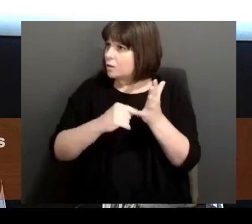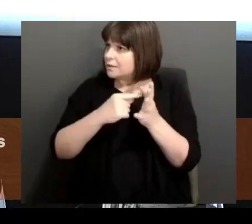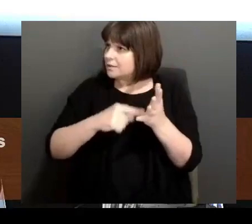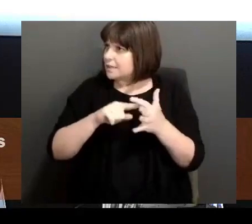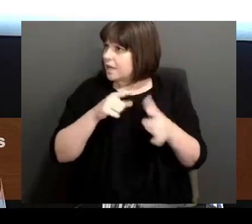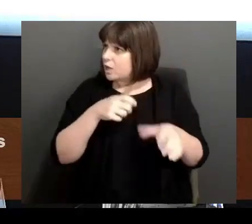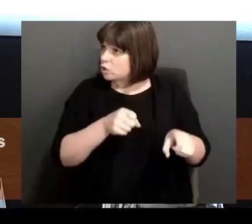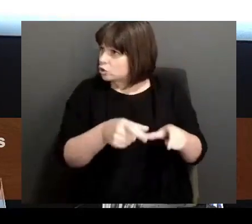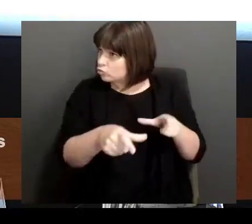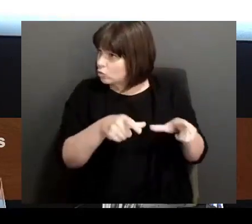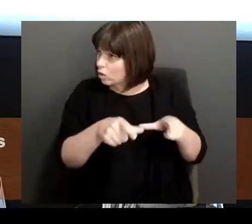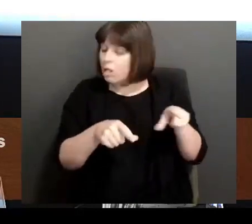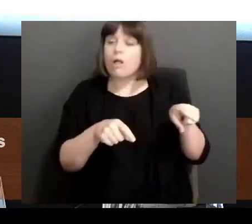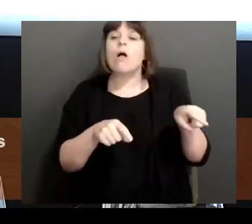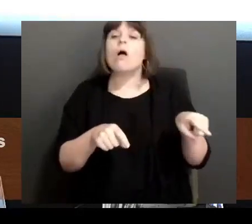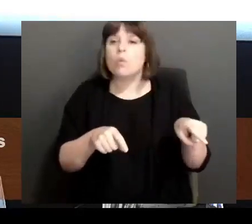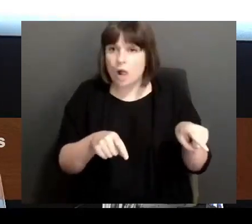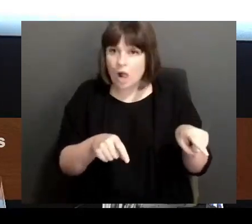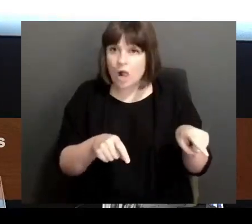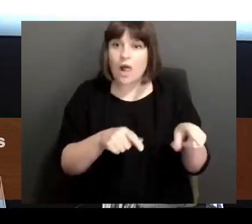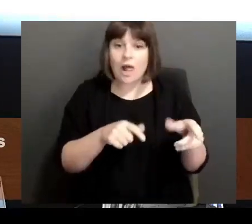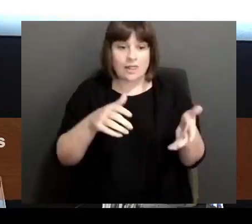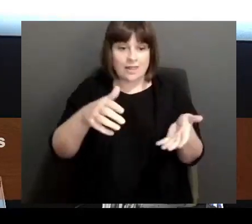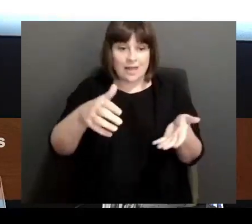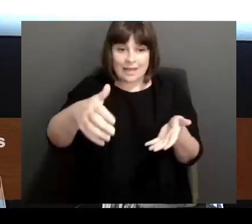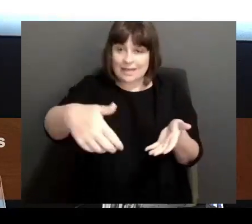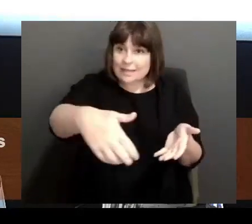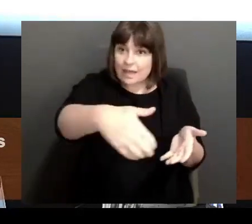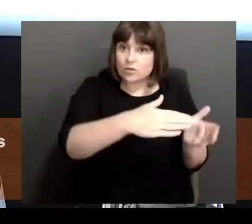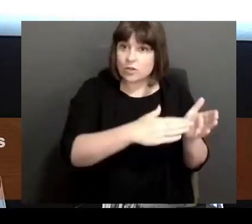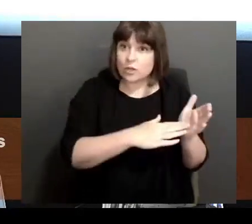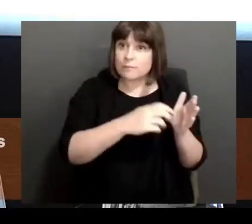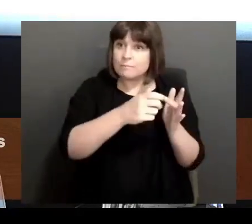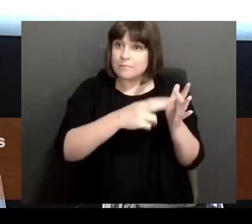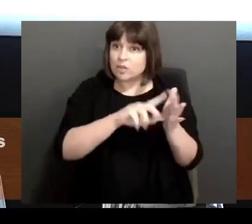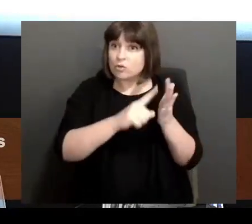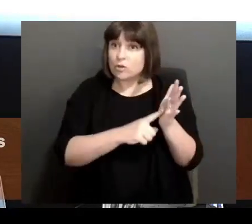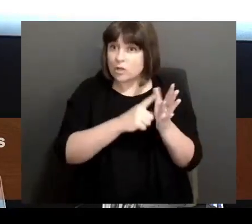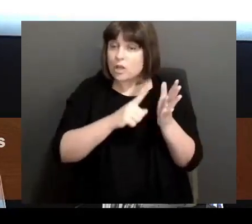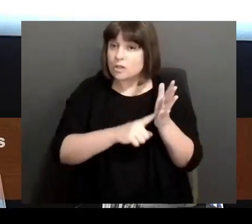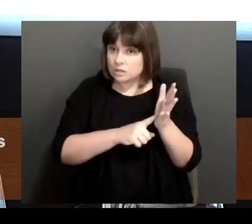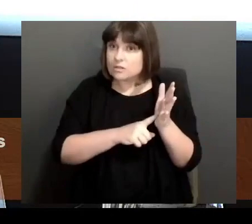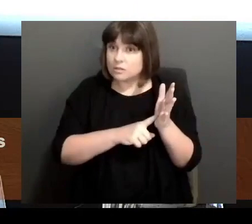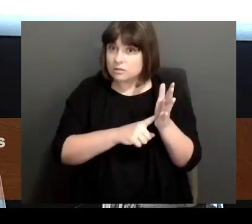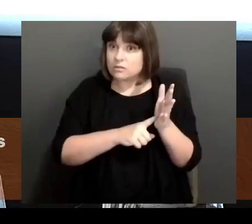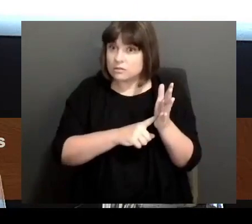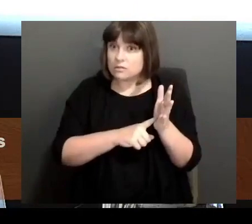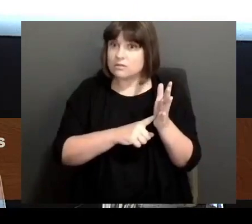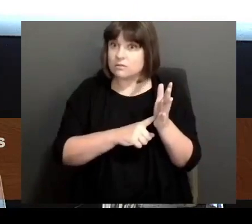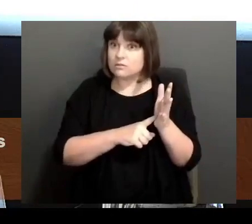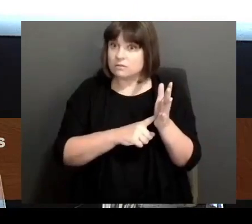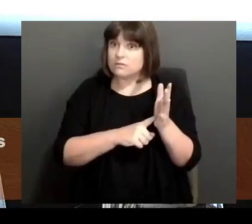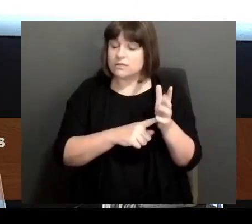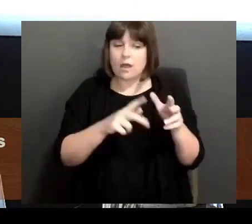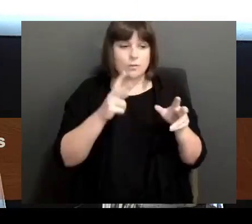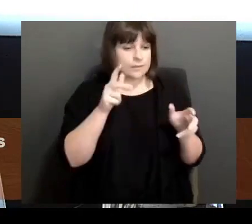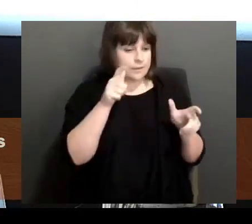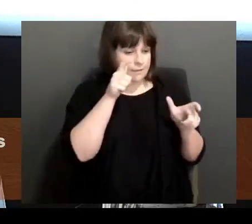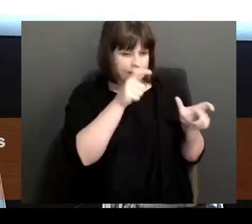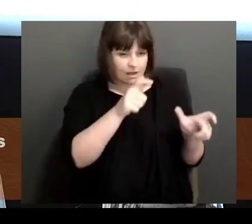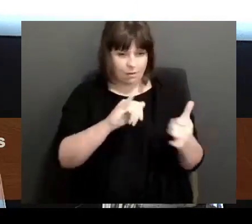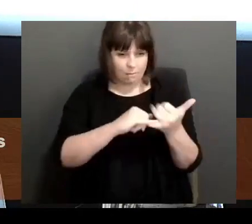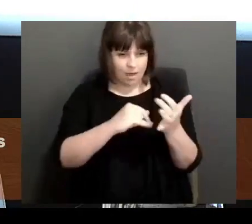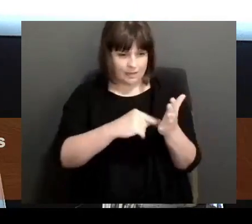minerals other than gold were subject to state control through legislation that was passed in 1860, and this